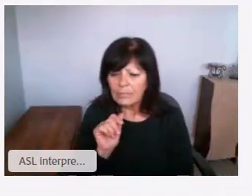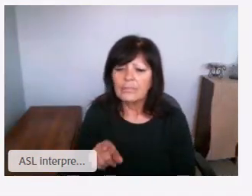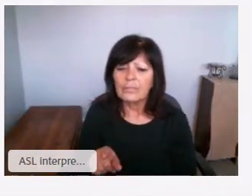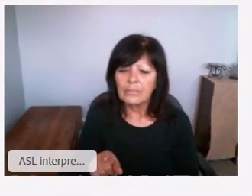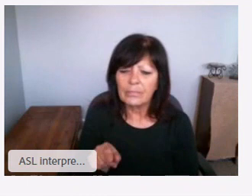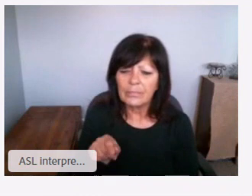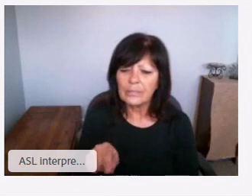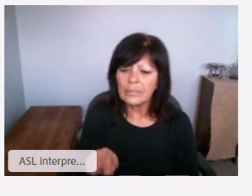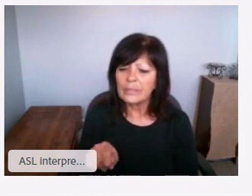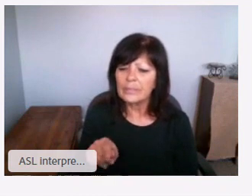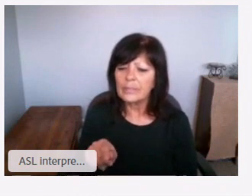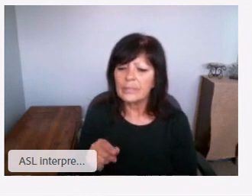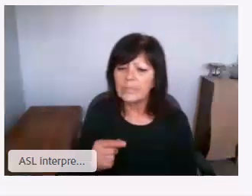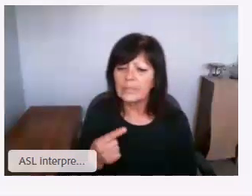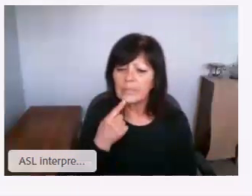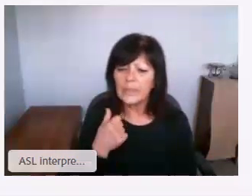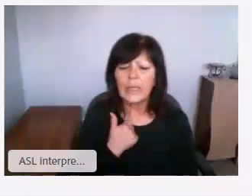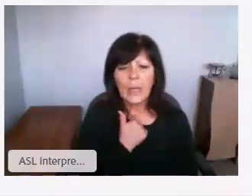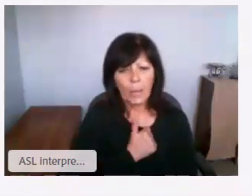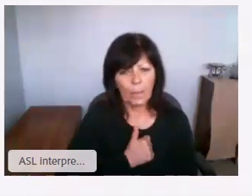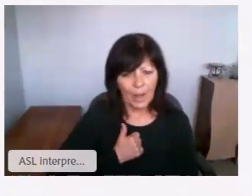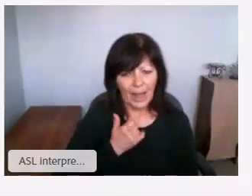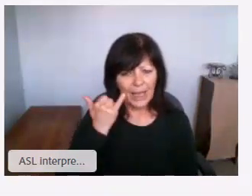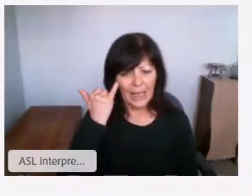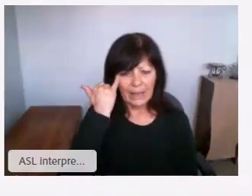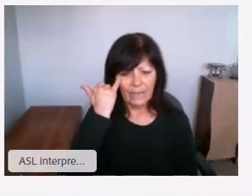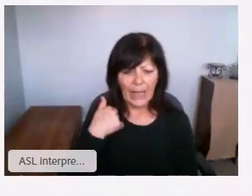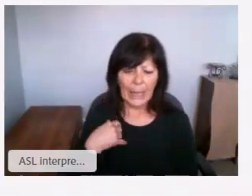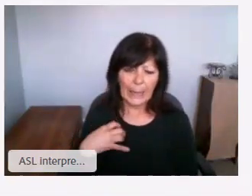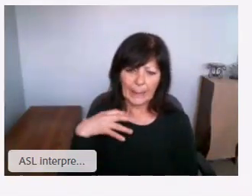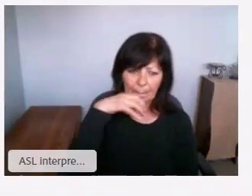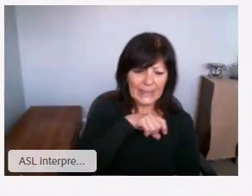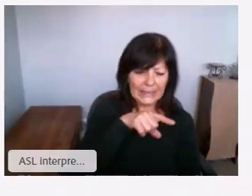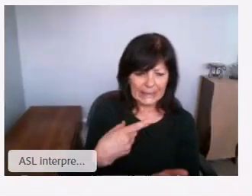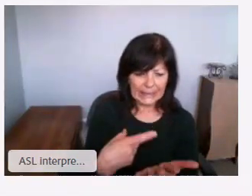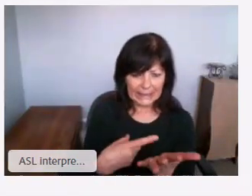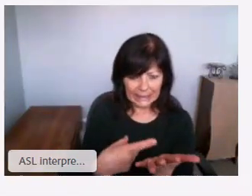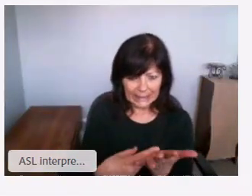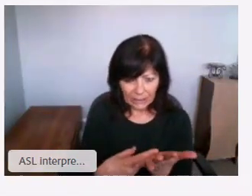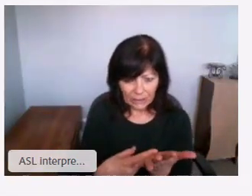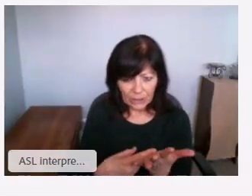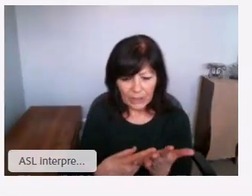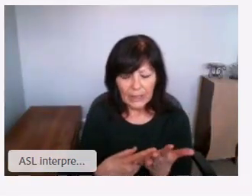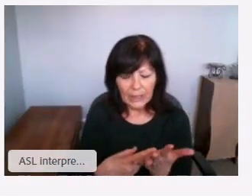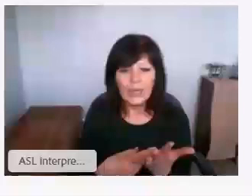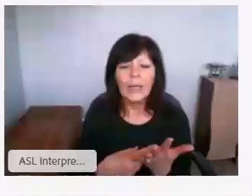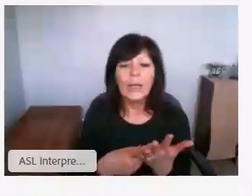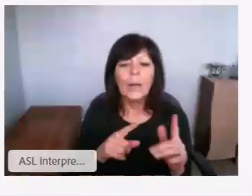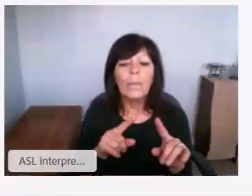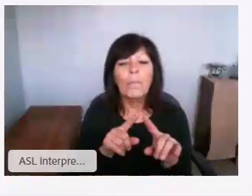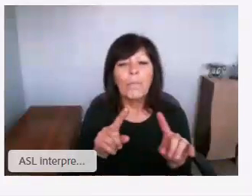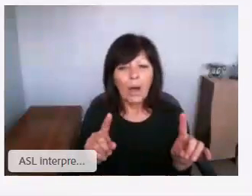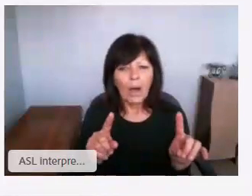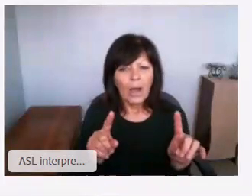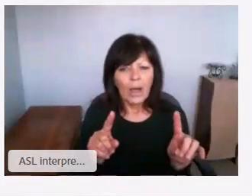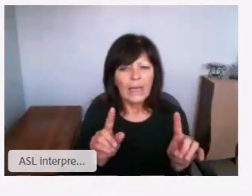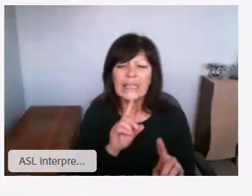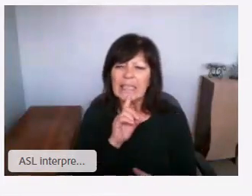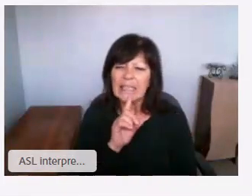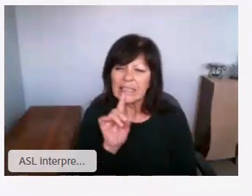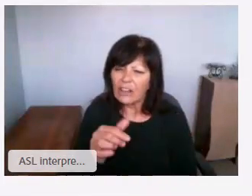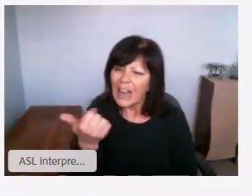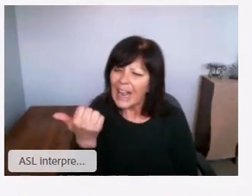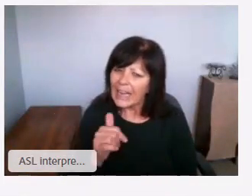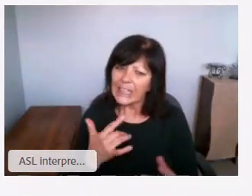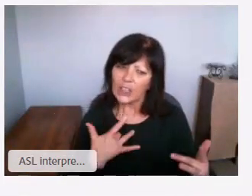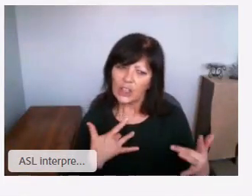this question says, apologies if I missed this discussion at some point during the presentation, but is there any